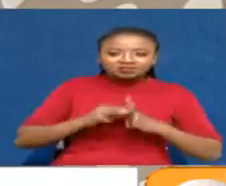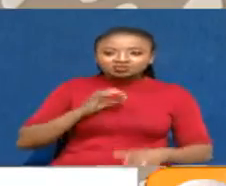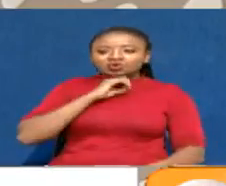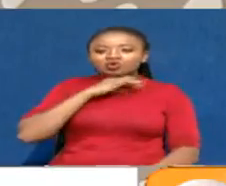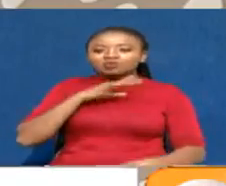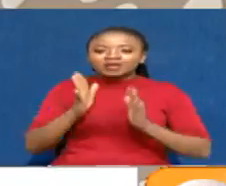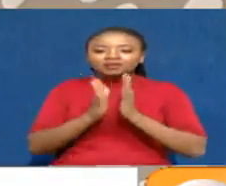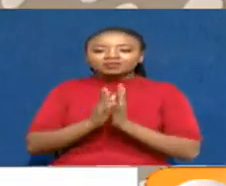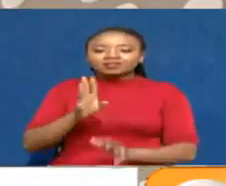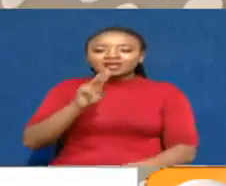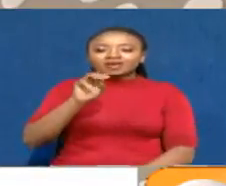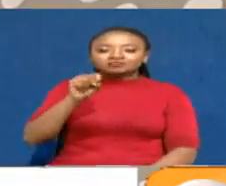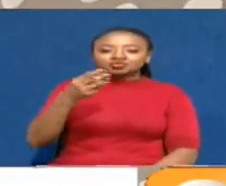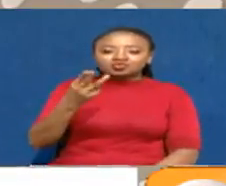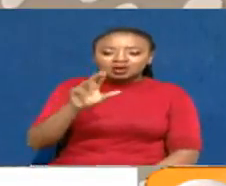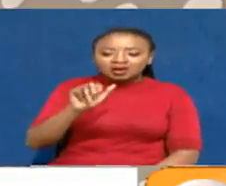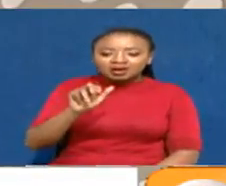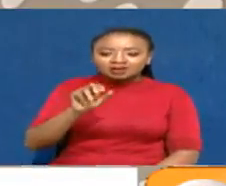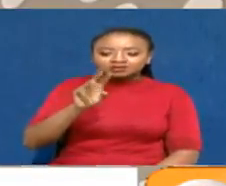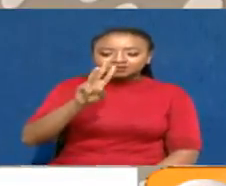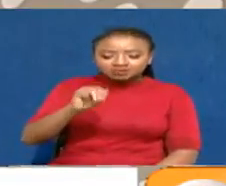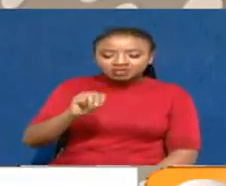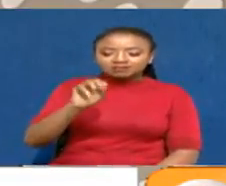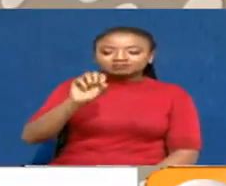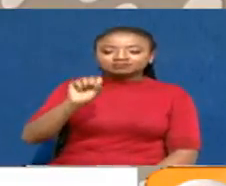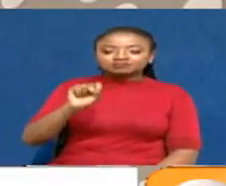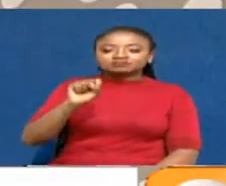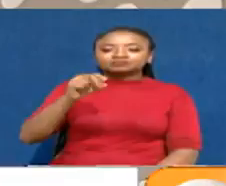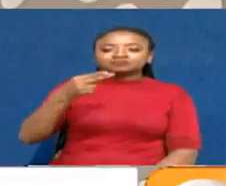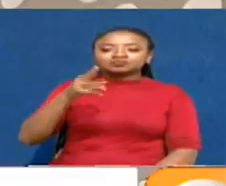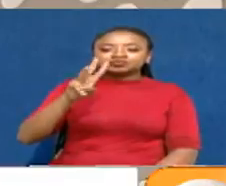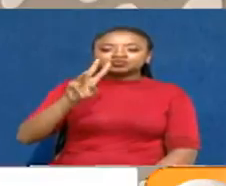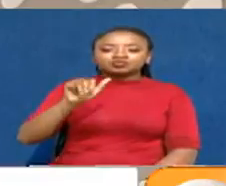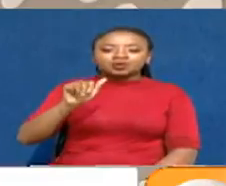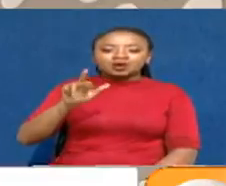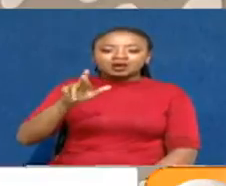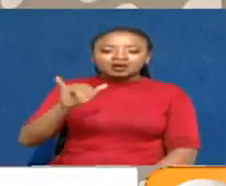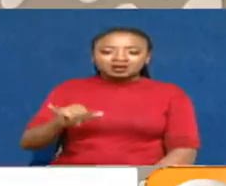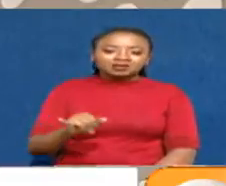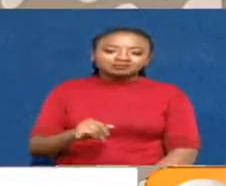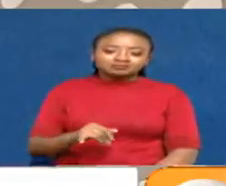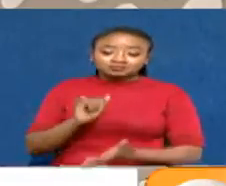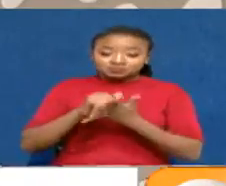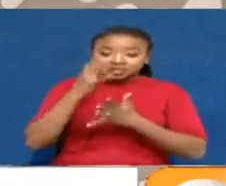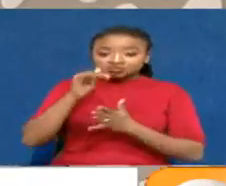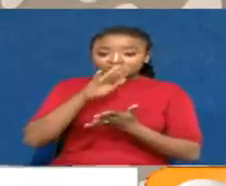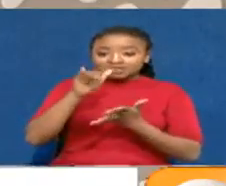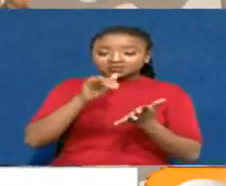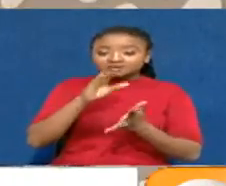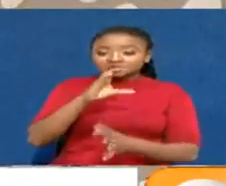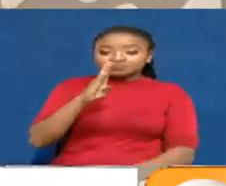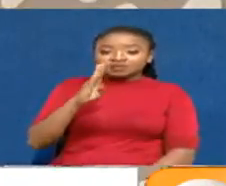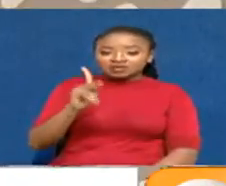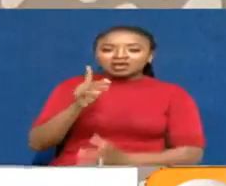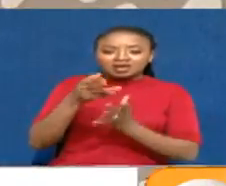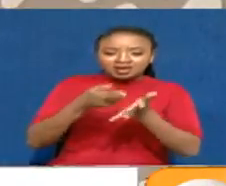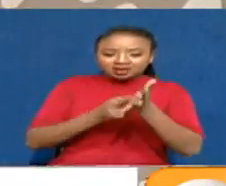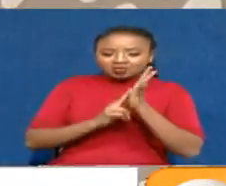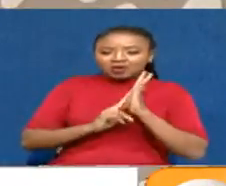with a digital provider linking with a bank. That is why central bank now requires at